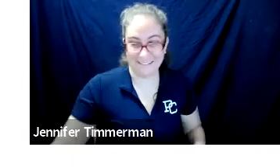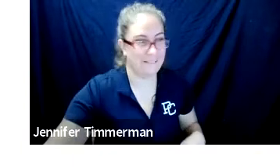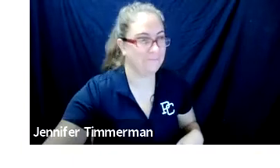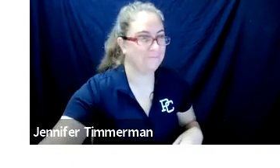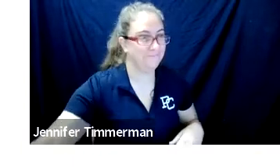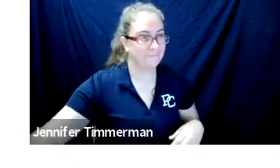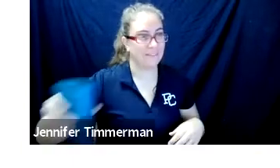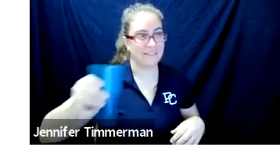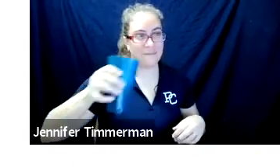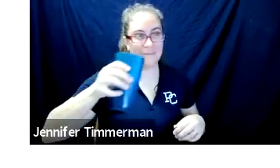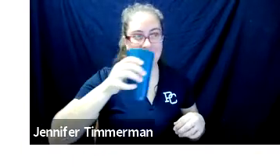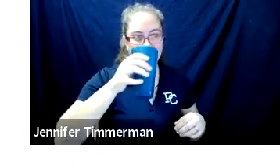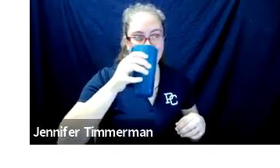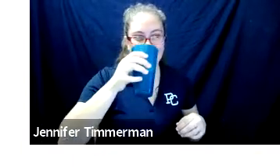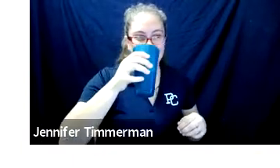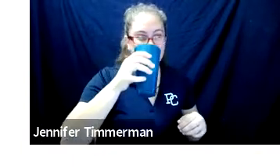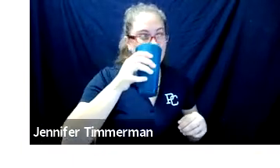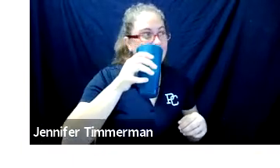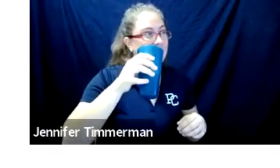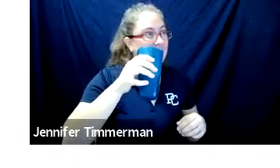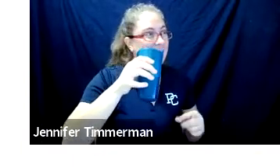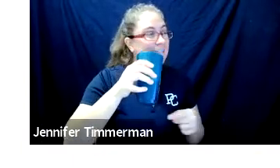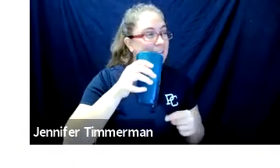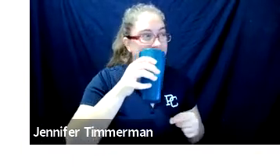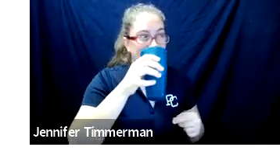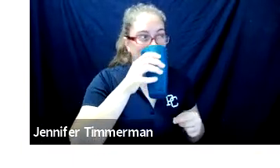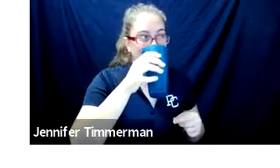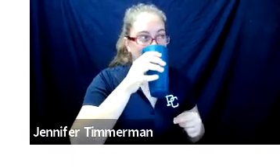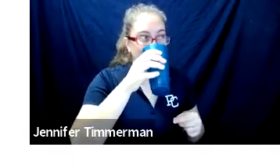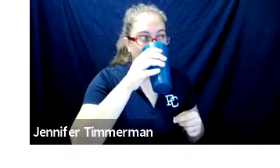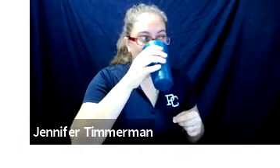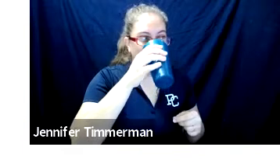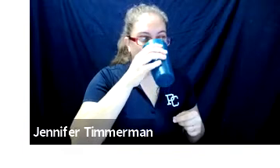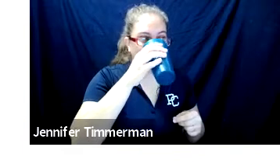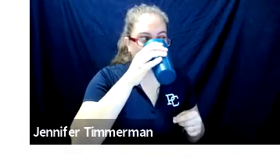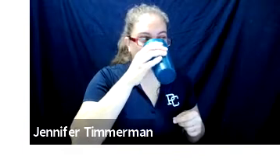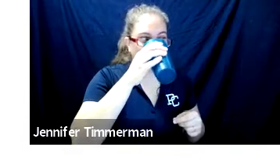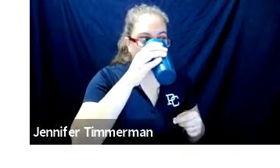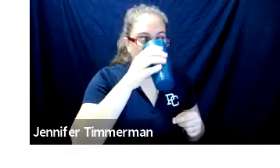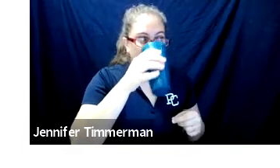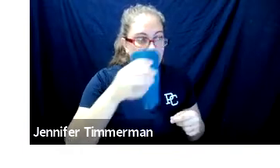it. Good job, Bob. Good job, Jerice. Yes, Dennis.